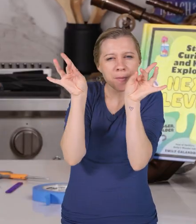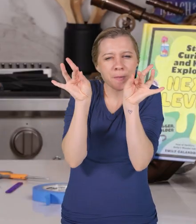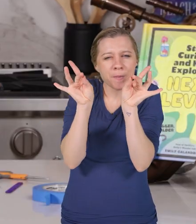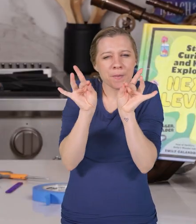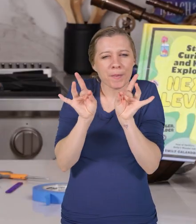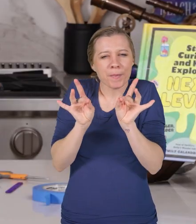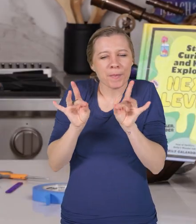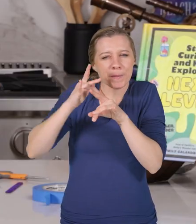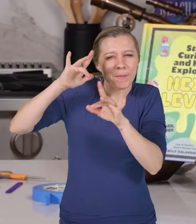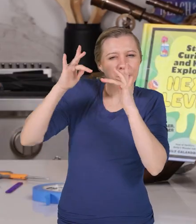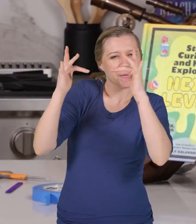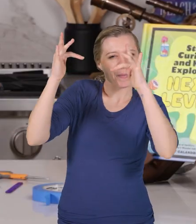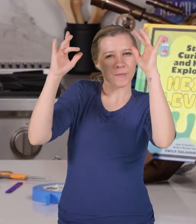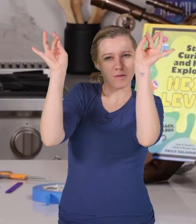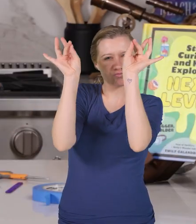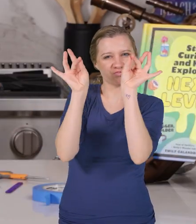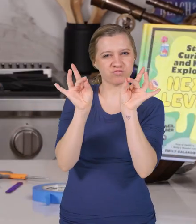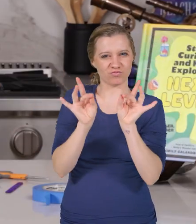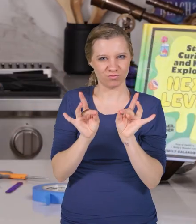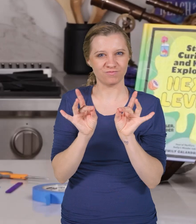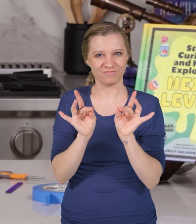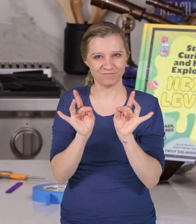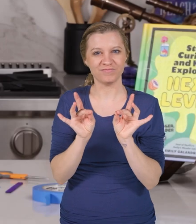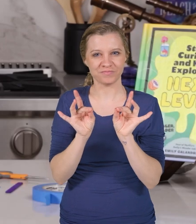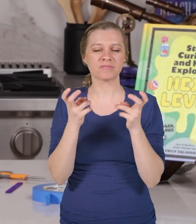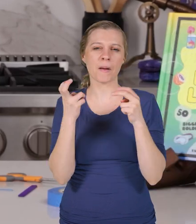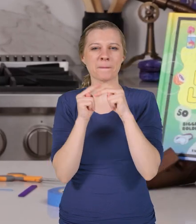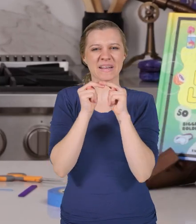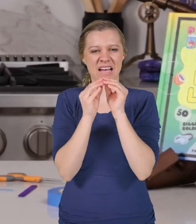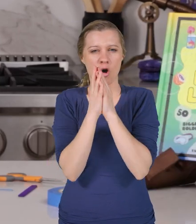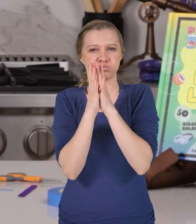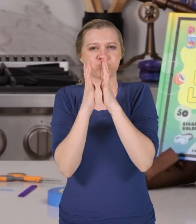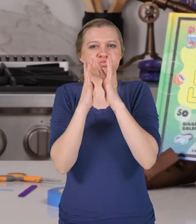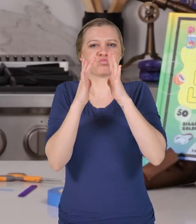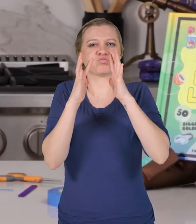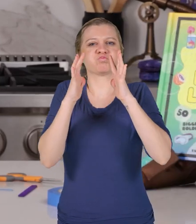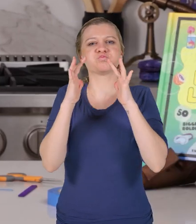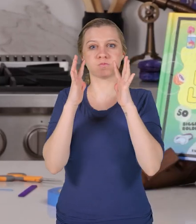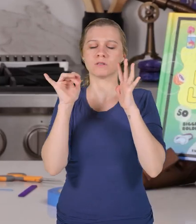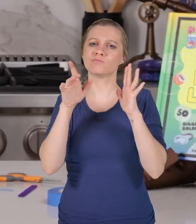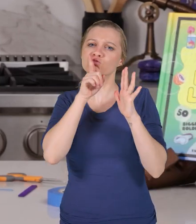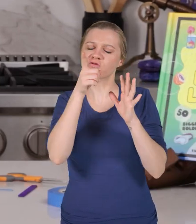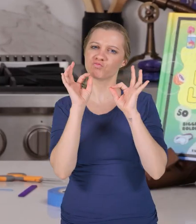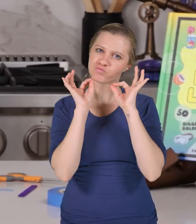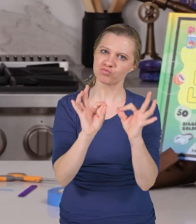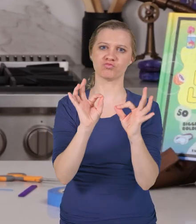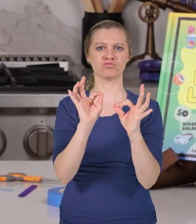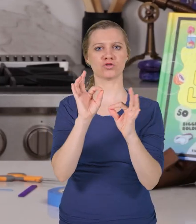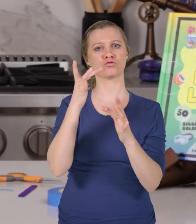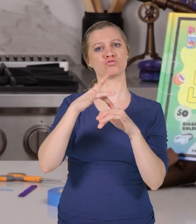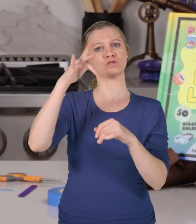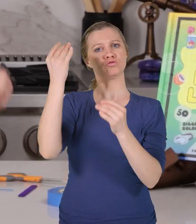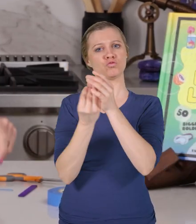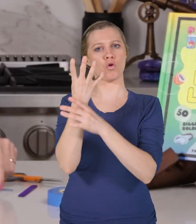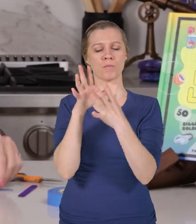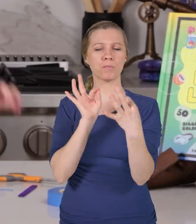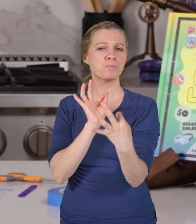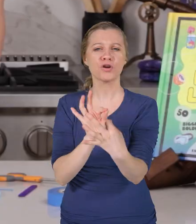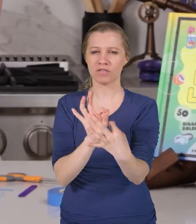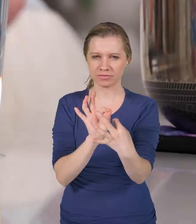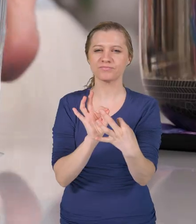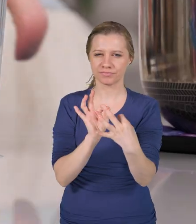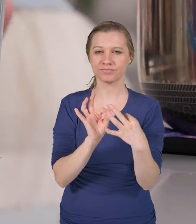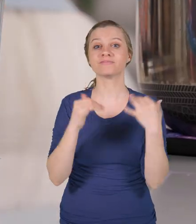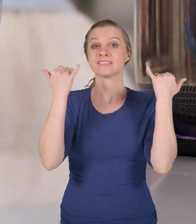gives those crystals something to cling on to, something to build off of. So this works really, really well for crystal growth. And